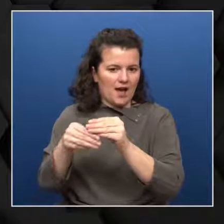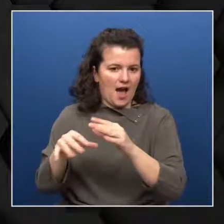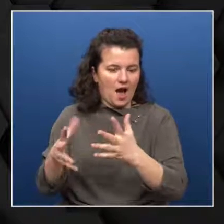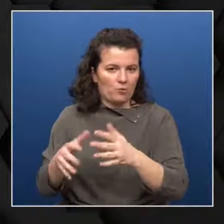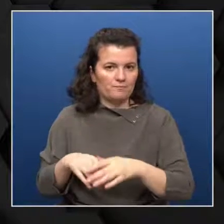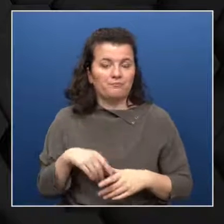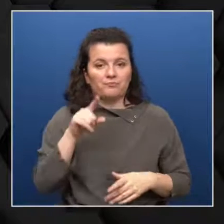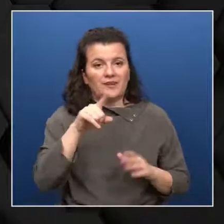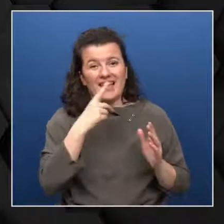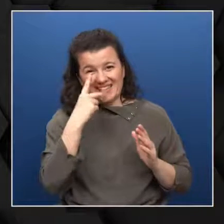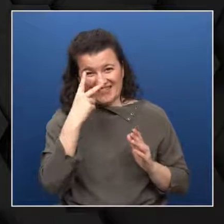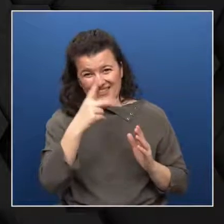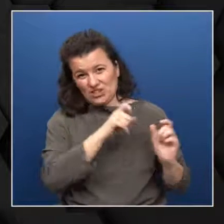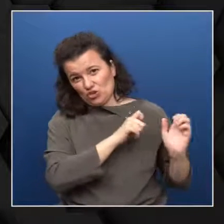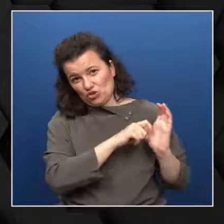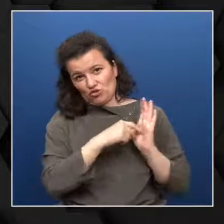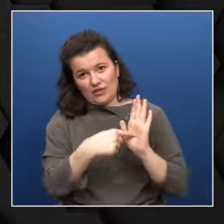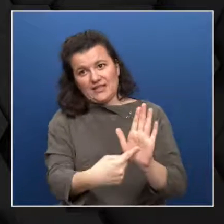screen, and